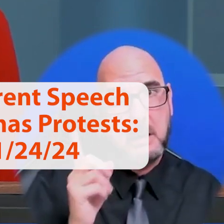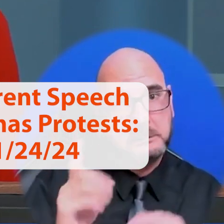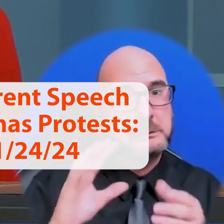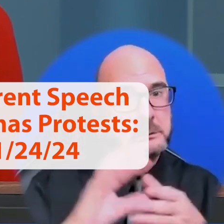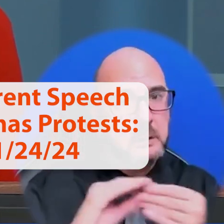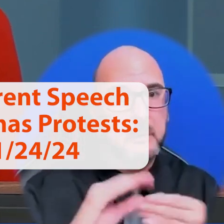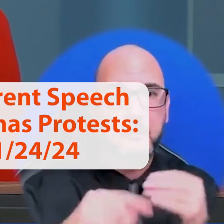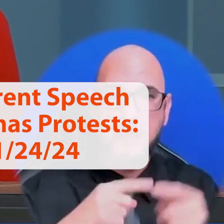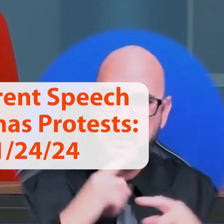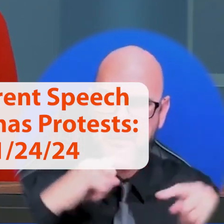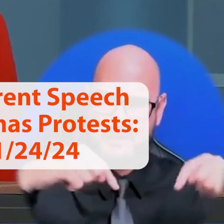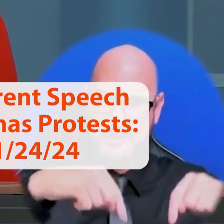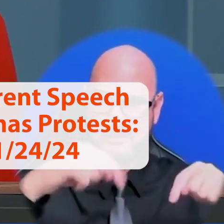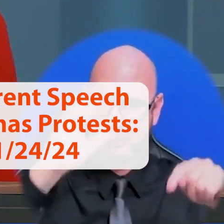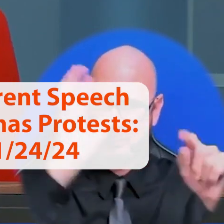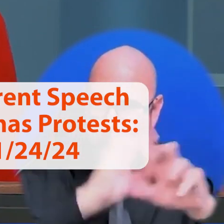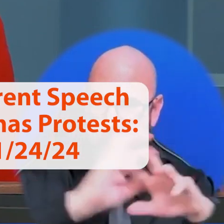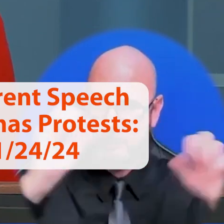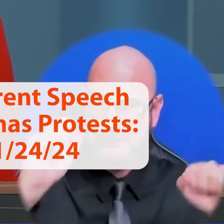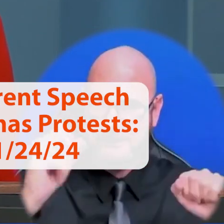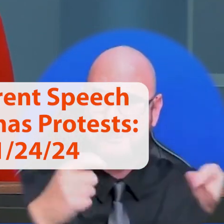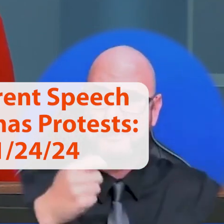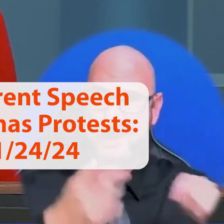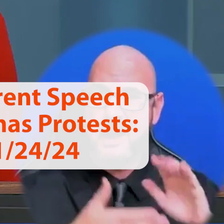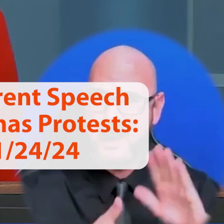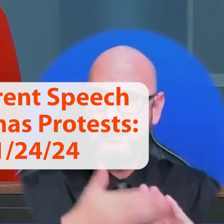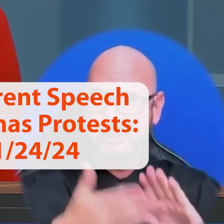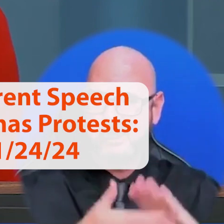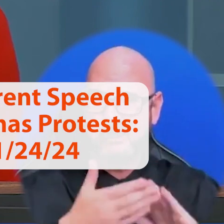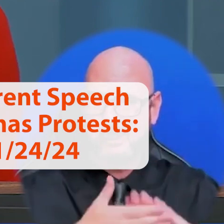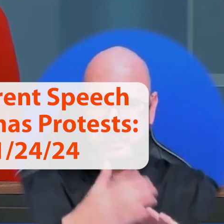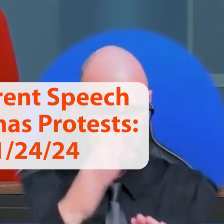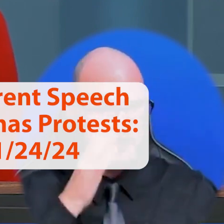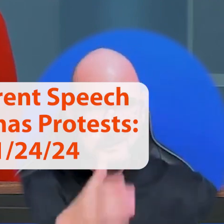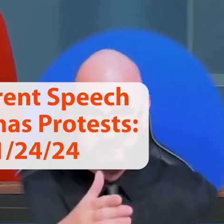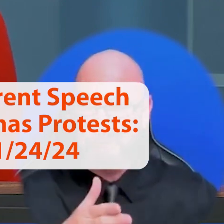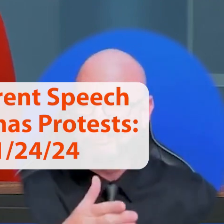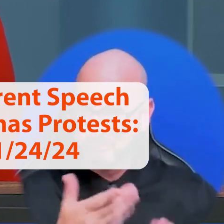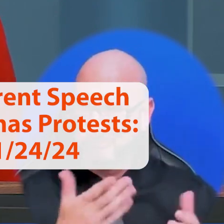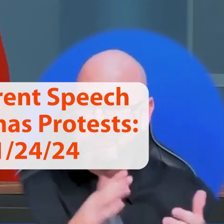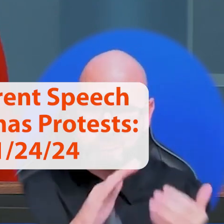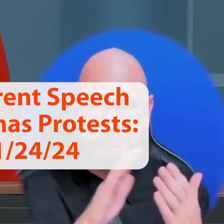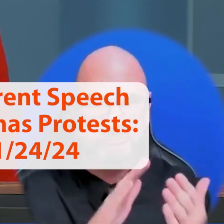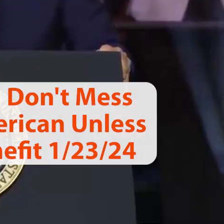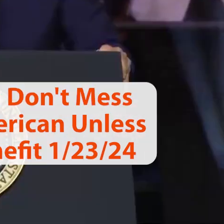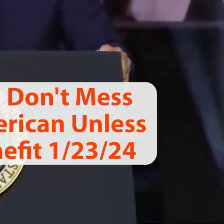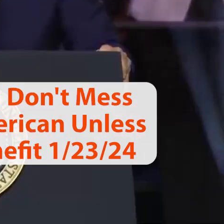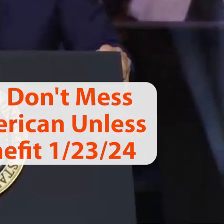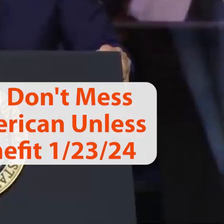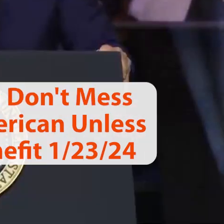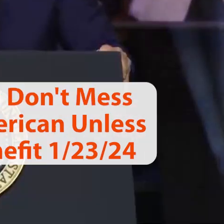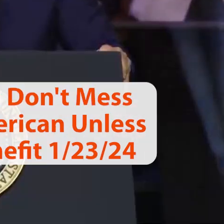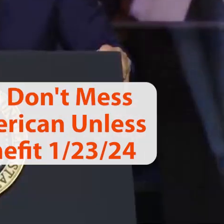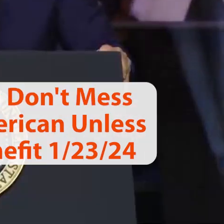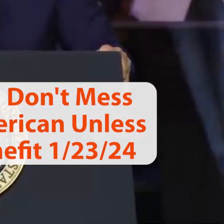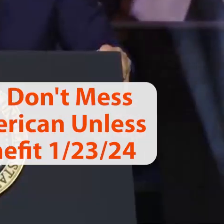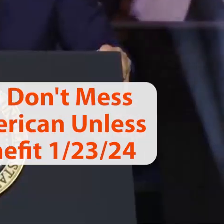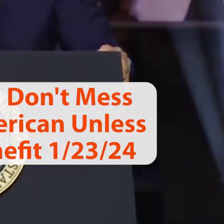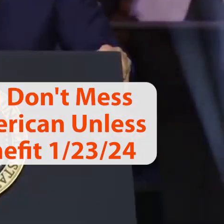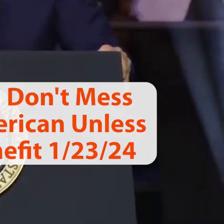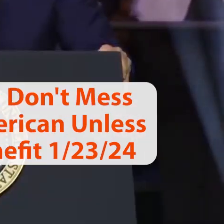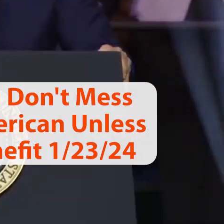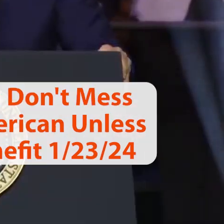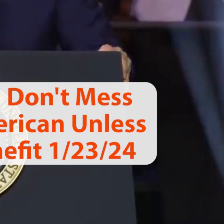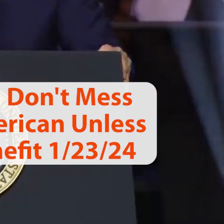how this president and his entire administration is going to fight for women. And that is also important. Look. We'll teach Donald